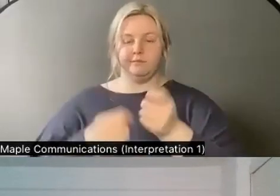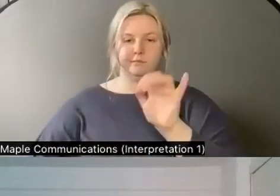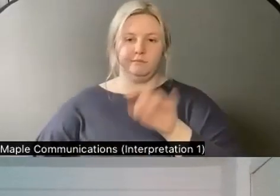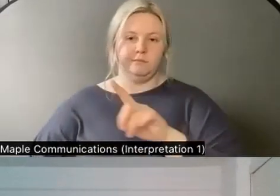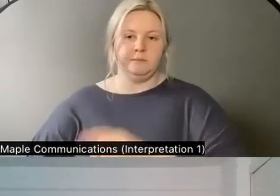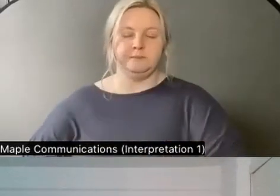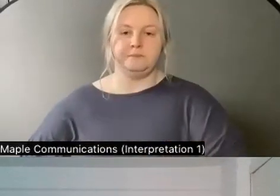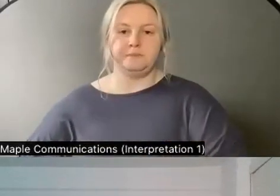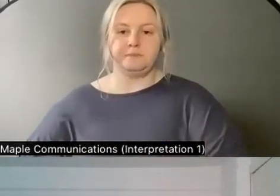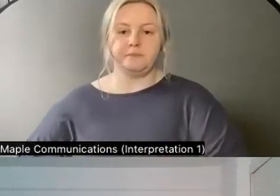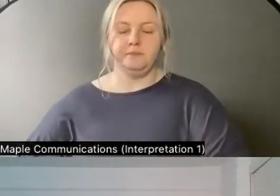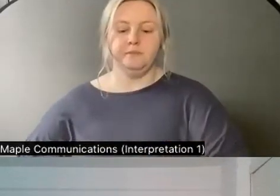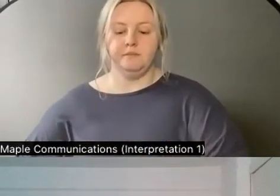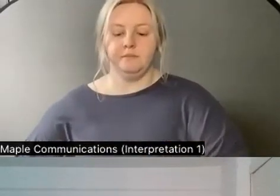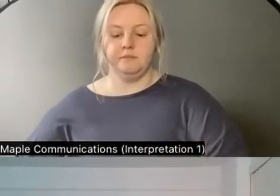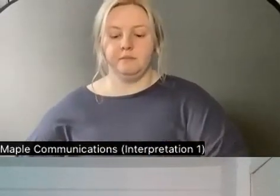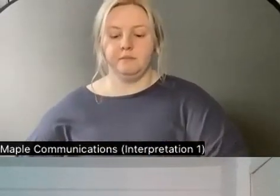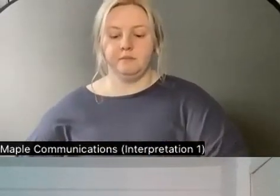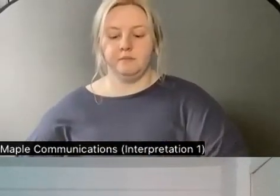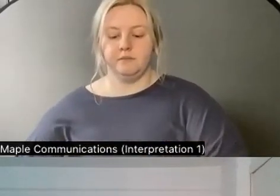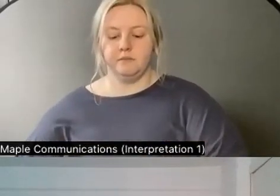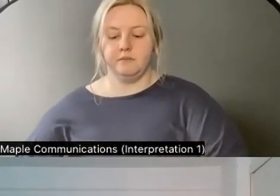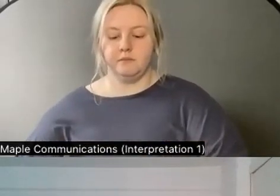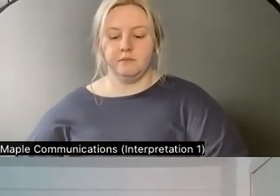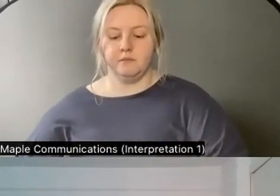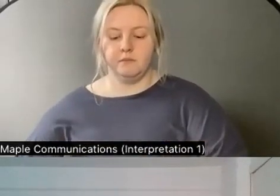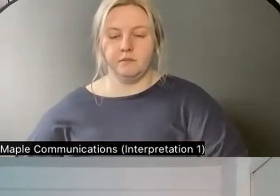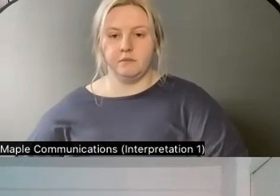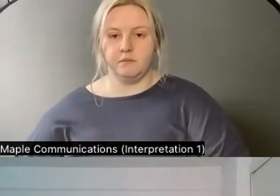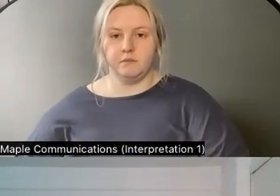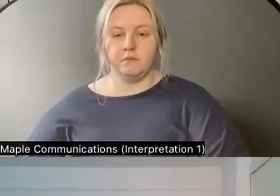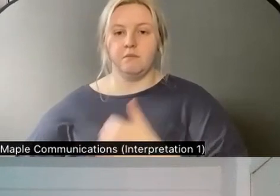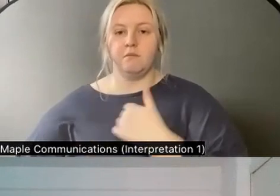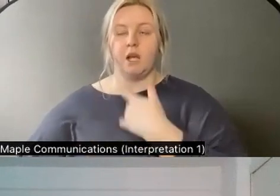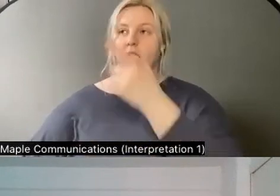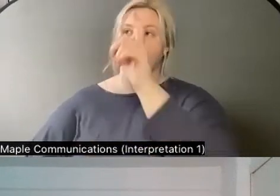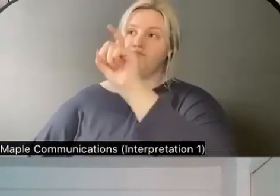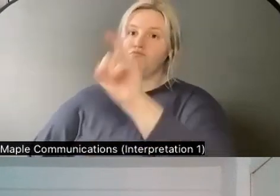The thing that I would like to spray paint on Parliament is land back.